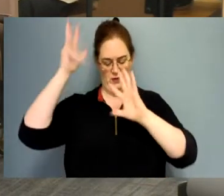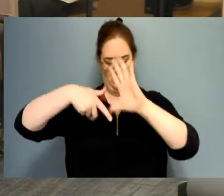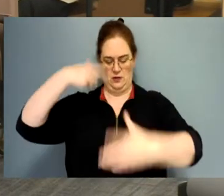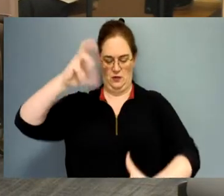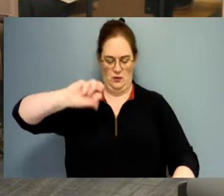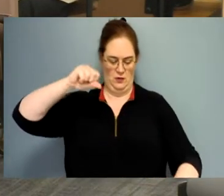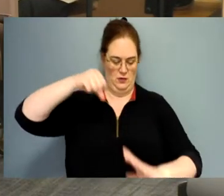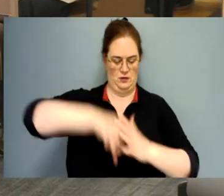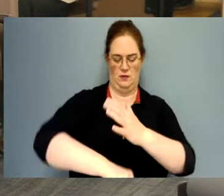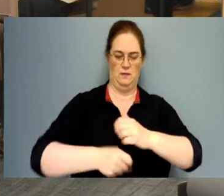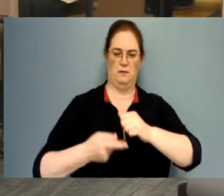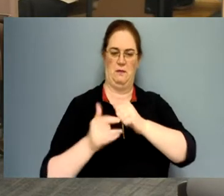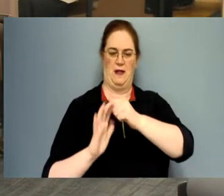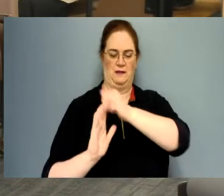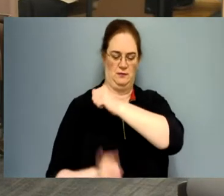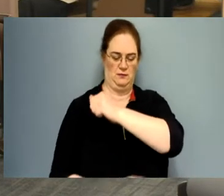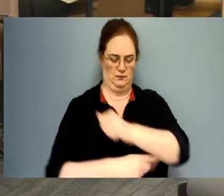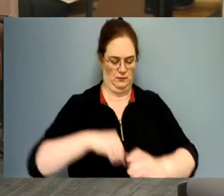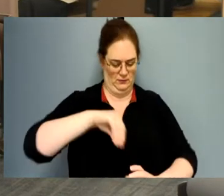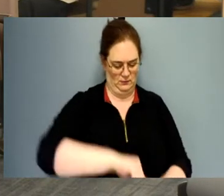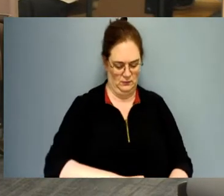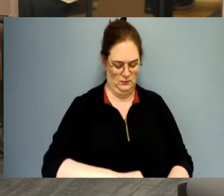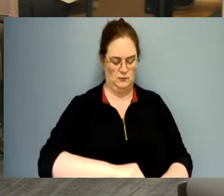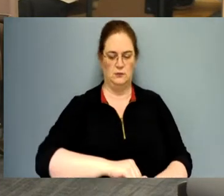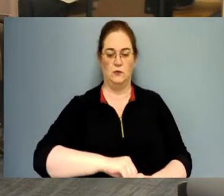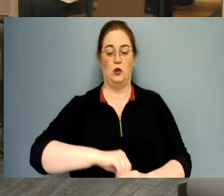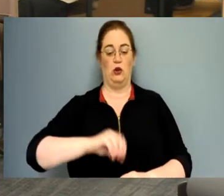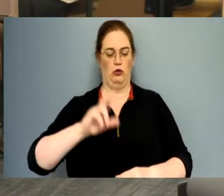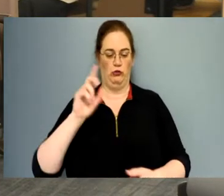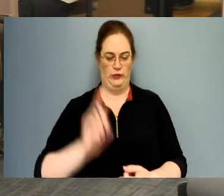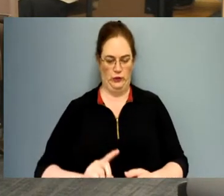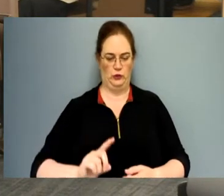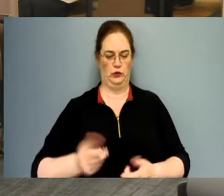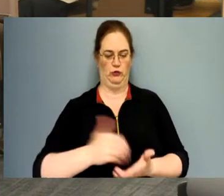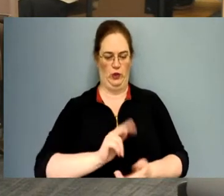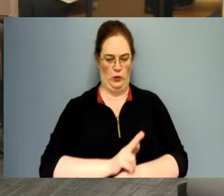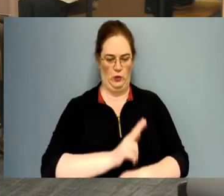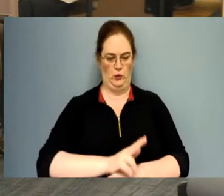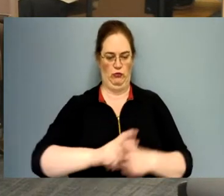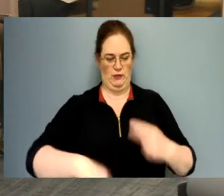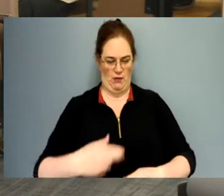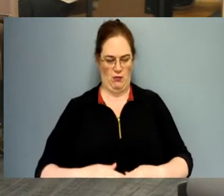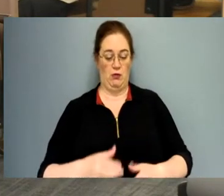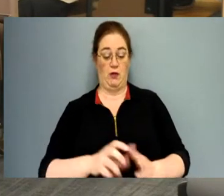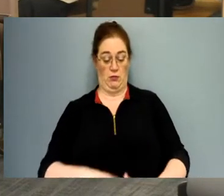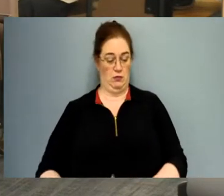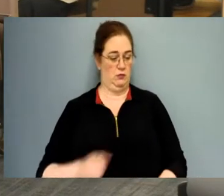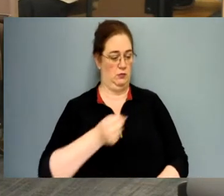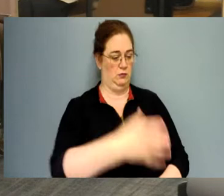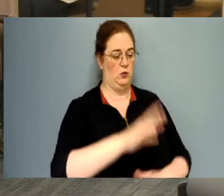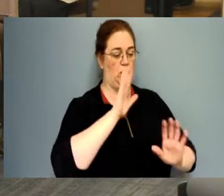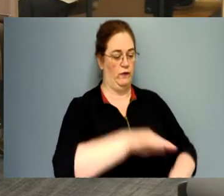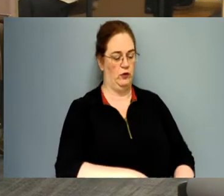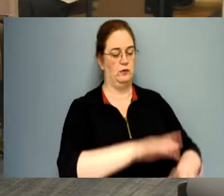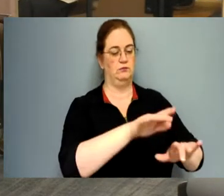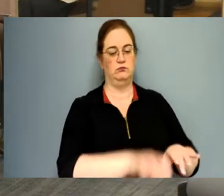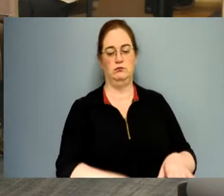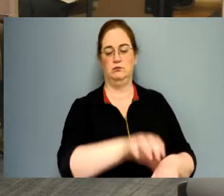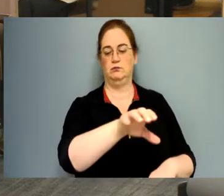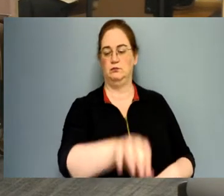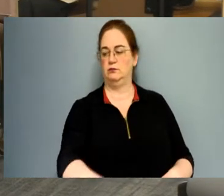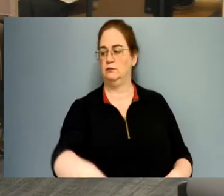strands into a used plastic grocery bag, reducing, reusing, recycling. Threw it into a river, let the evidence float away on a